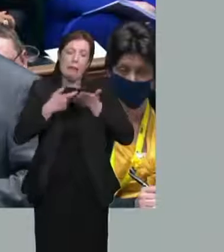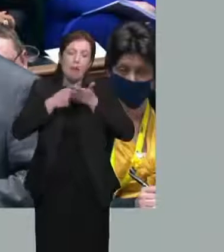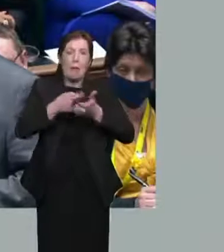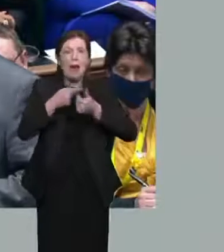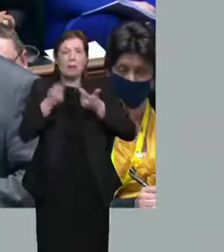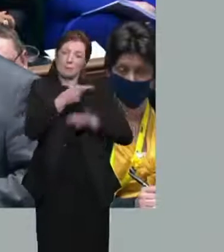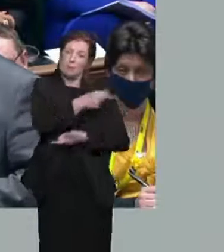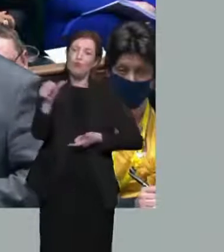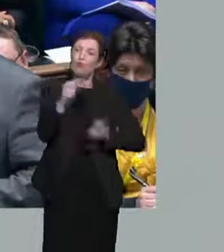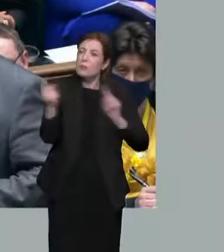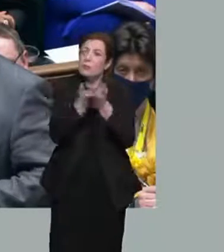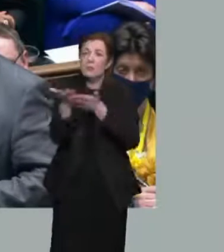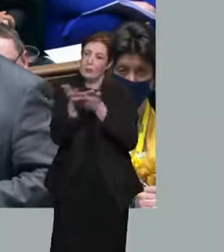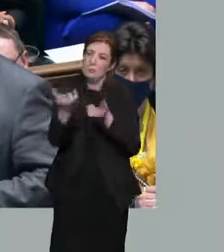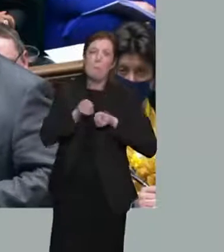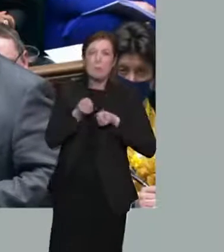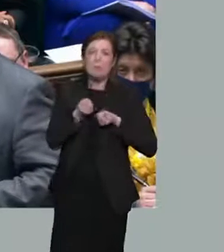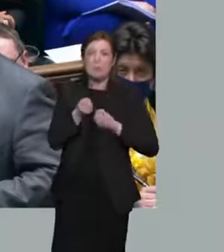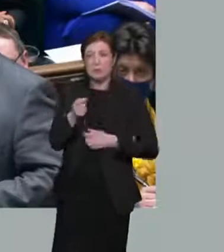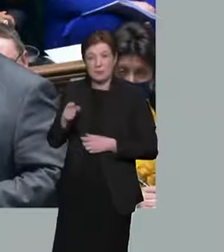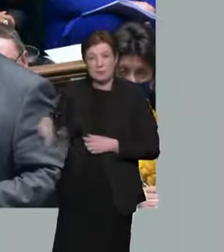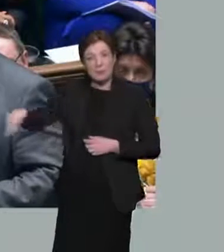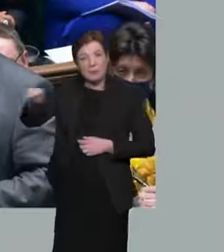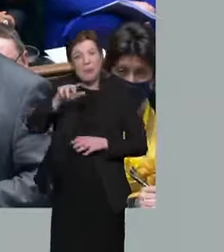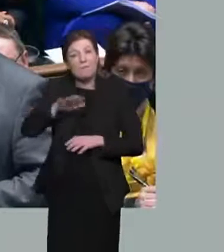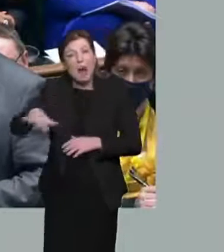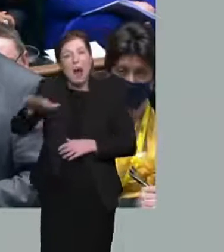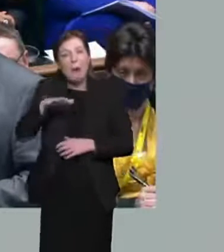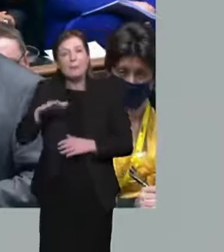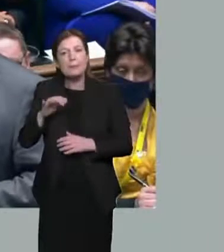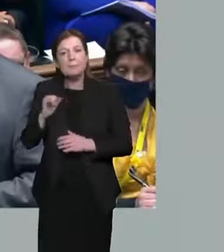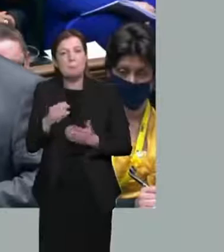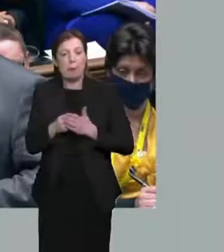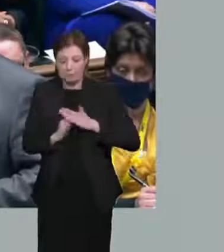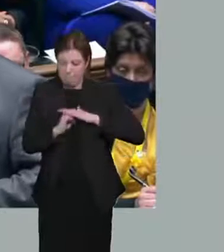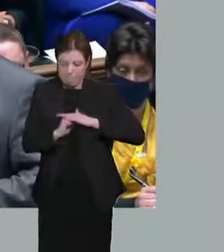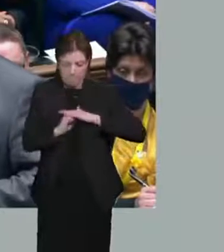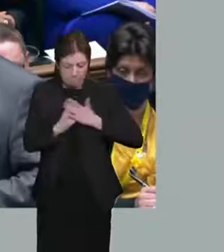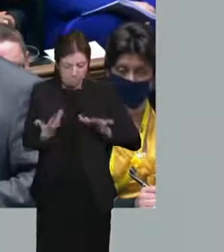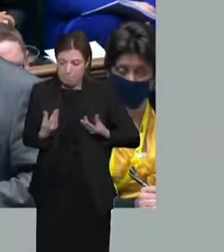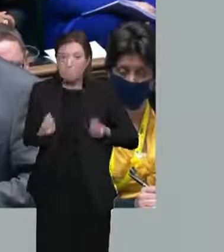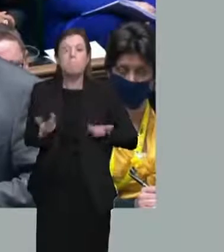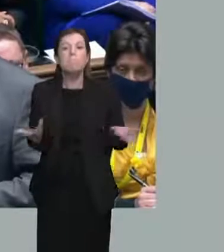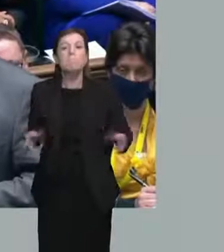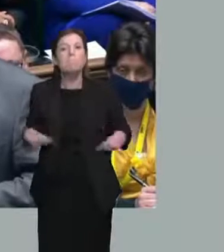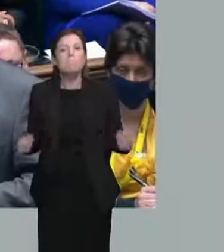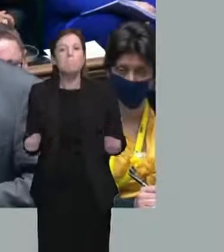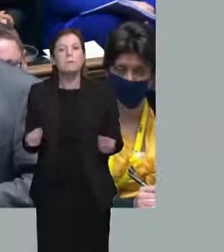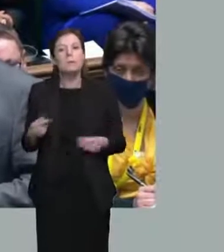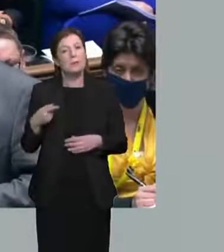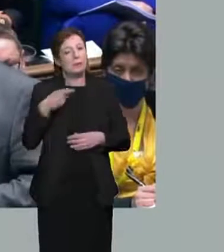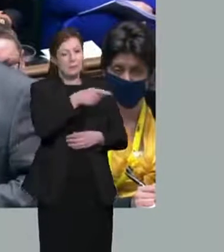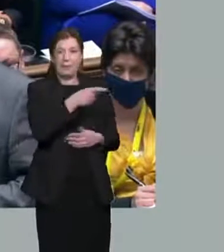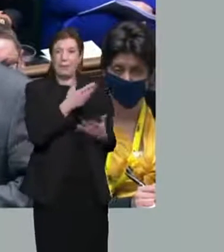for manoeuvre. But the truth is that the Chancellor does. Lower borrowing and increased taxes means that he's sitting